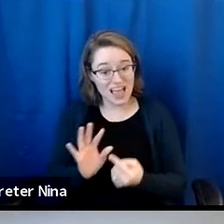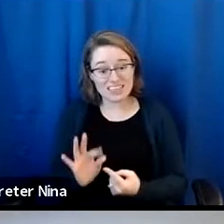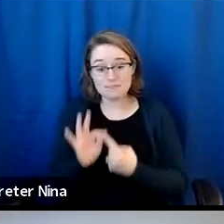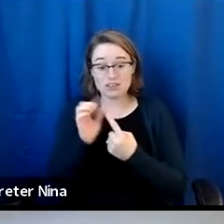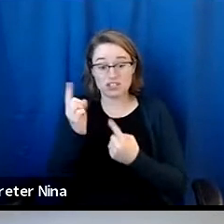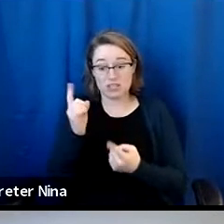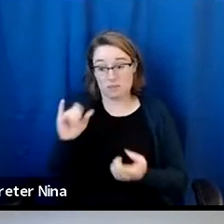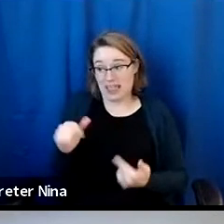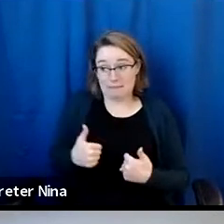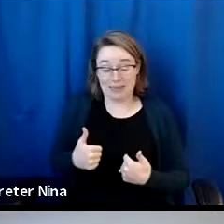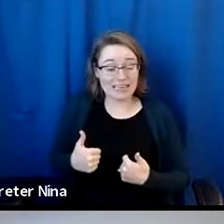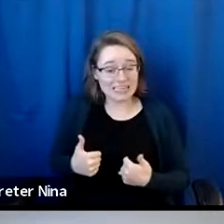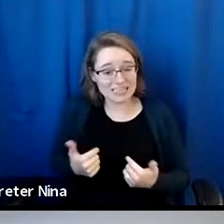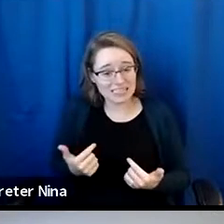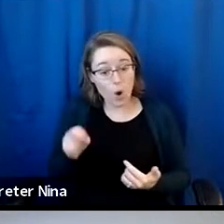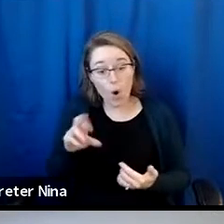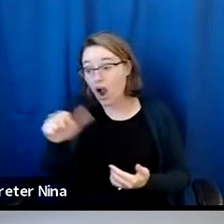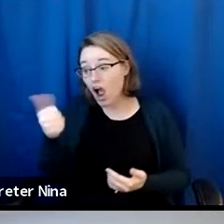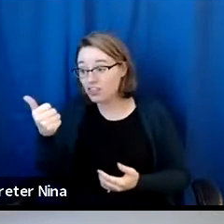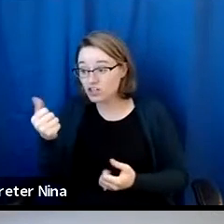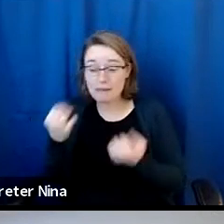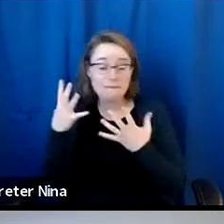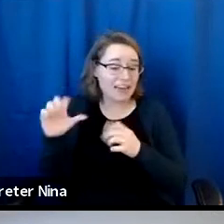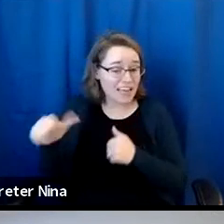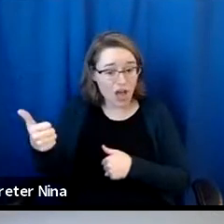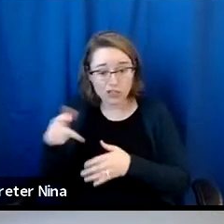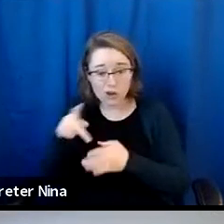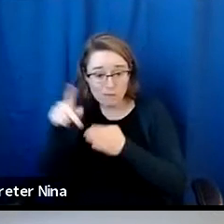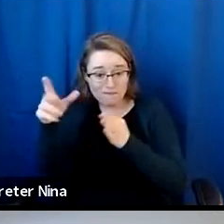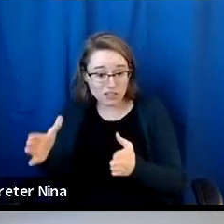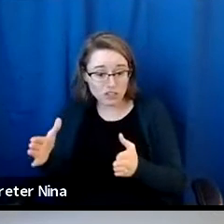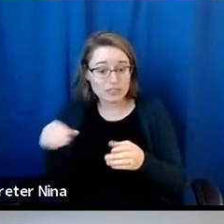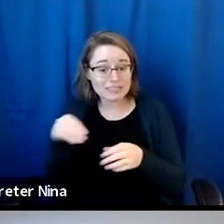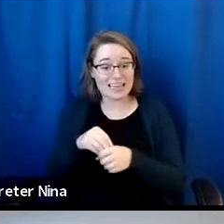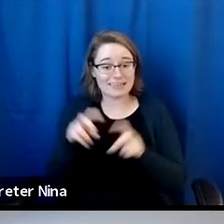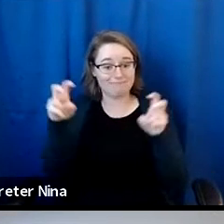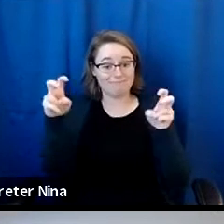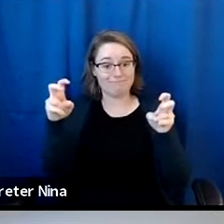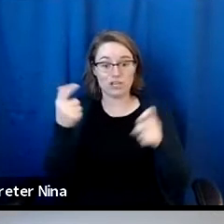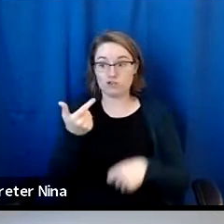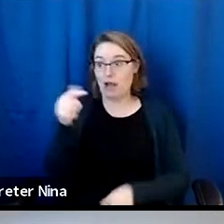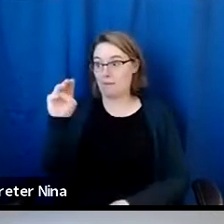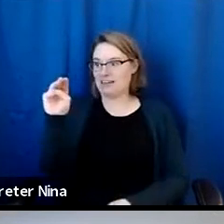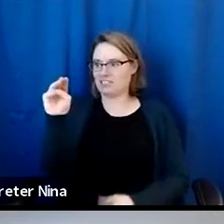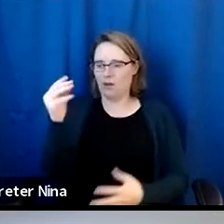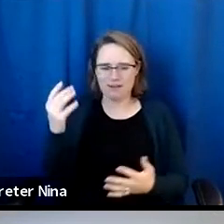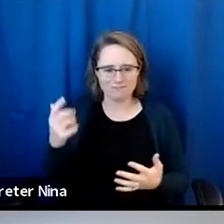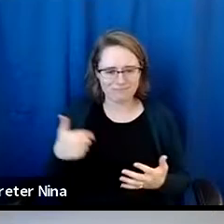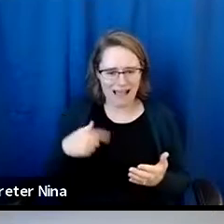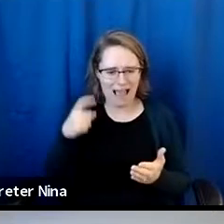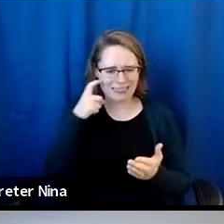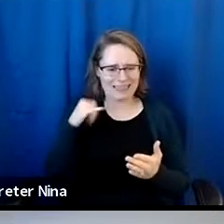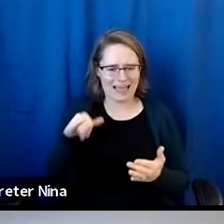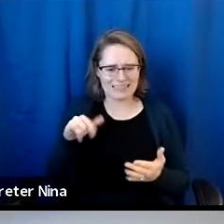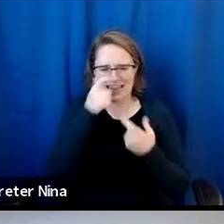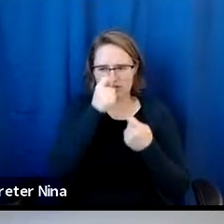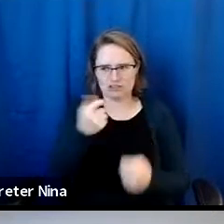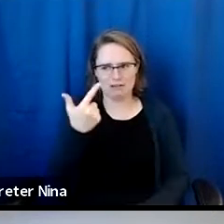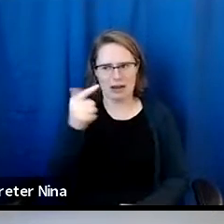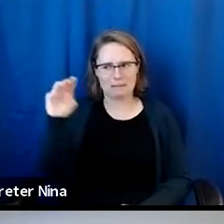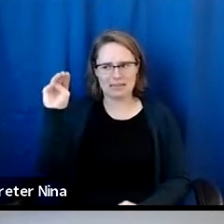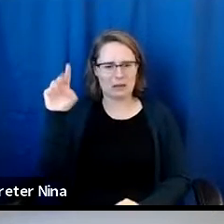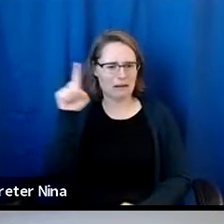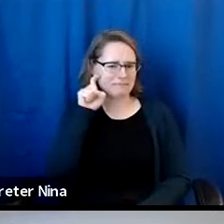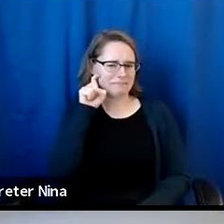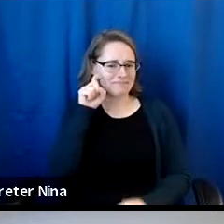like me, or others, lots of other professionals that are in what you all call greater Minnesota. I find that quite interesting. Greater